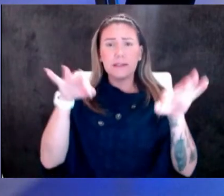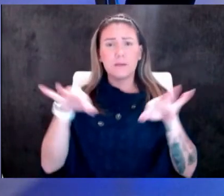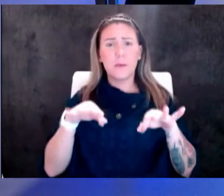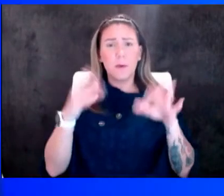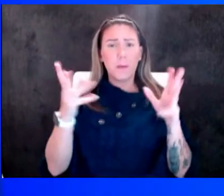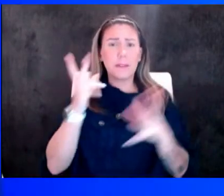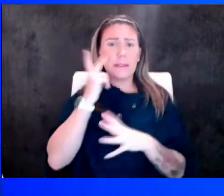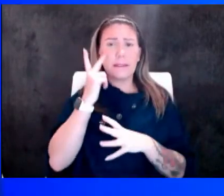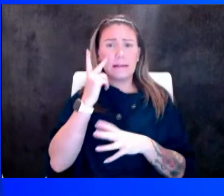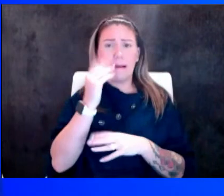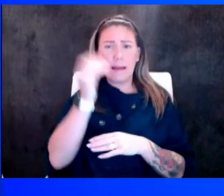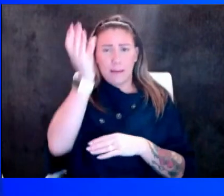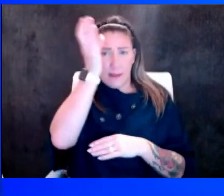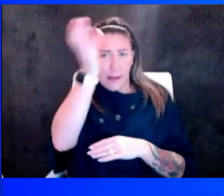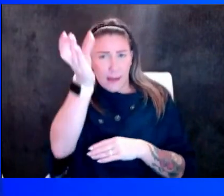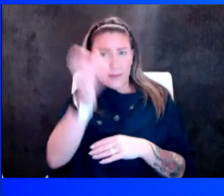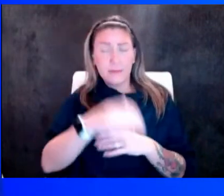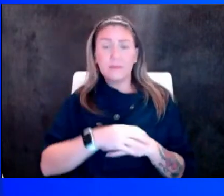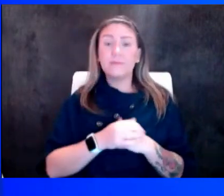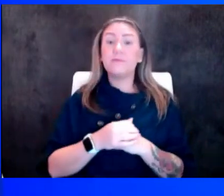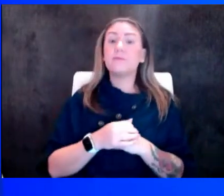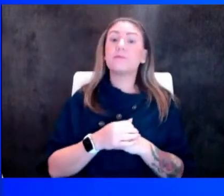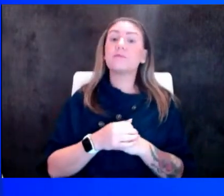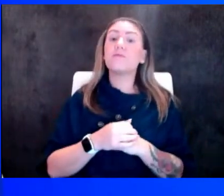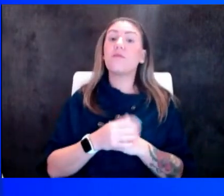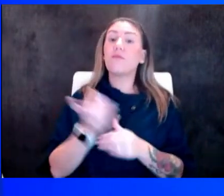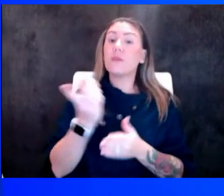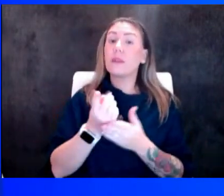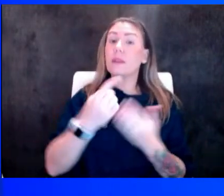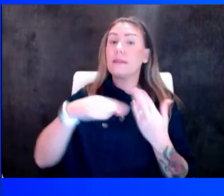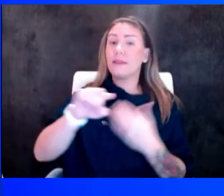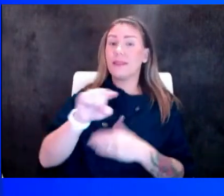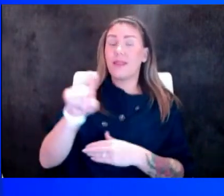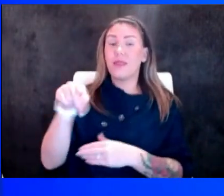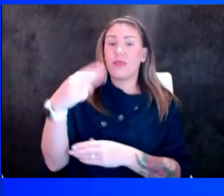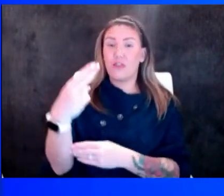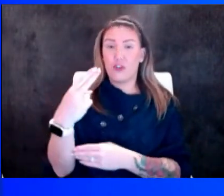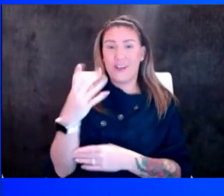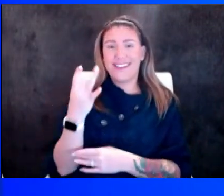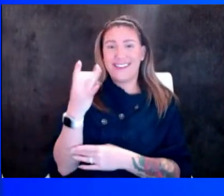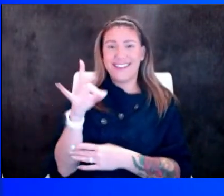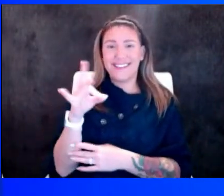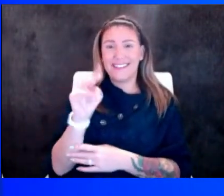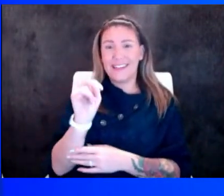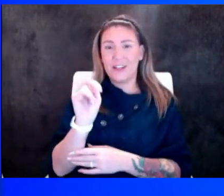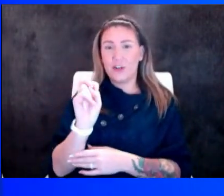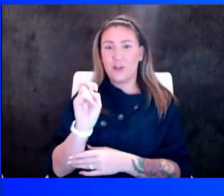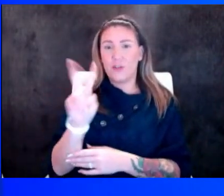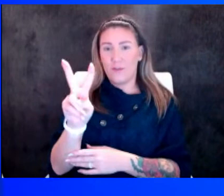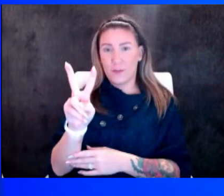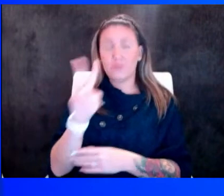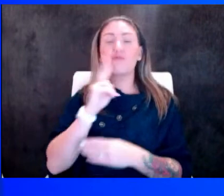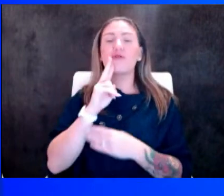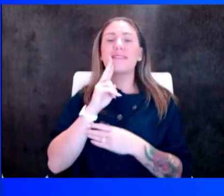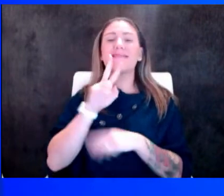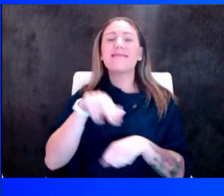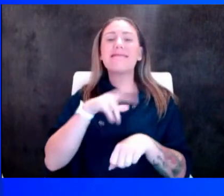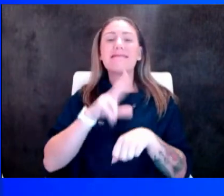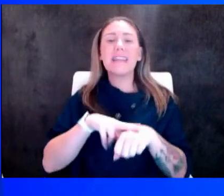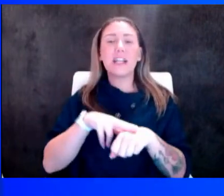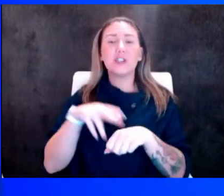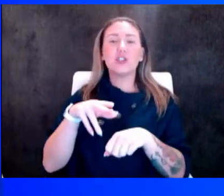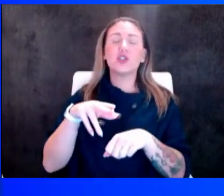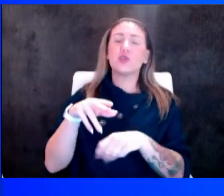I'd love to. So next Thursday is, on the 18th of November, is National Injury Prevention Day. This is our second